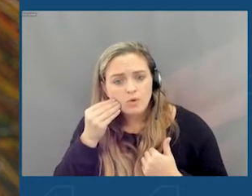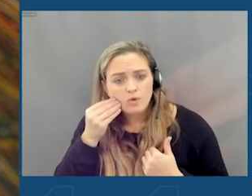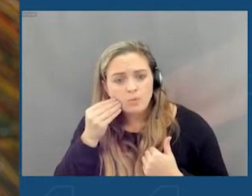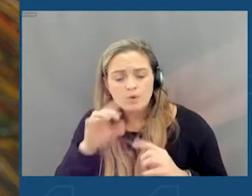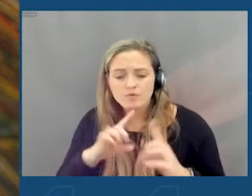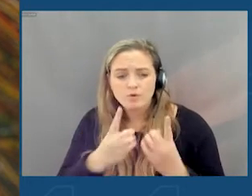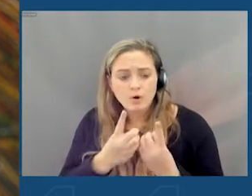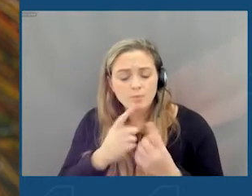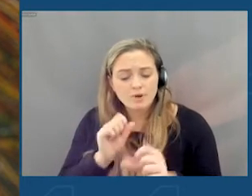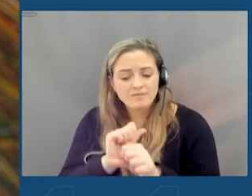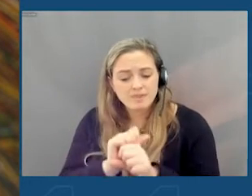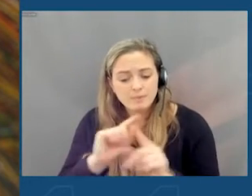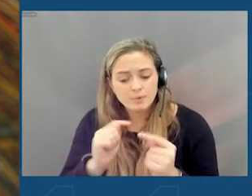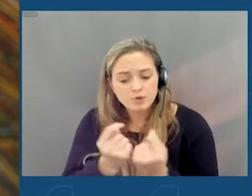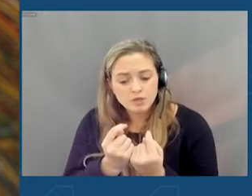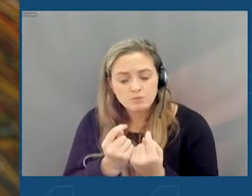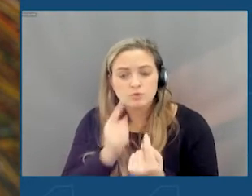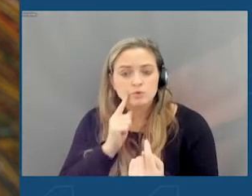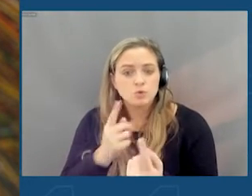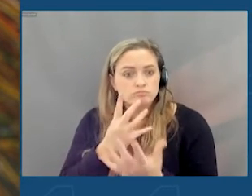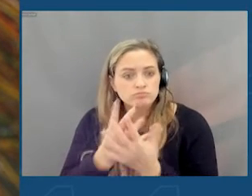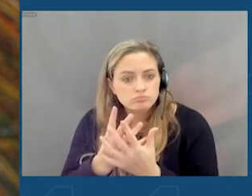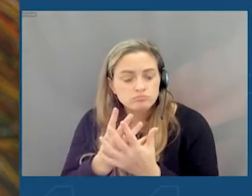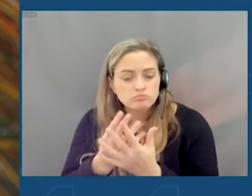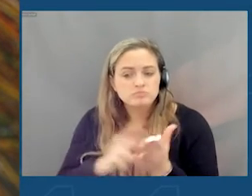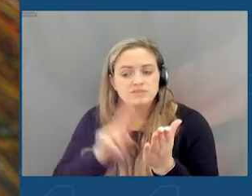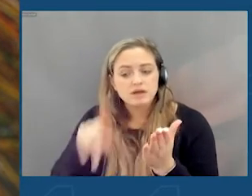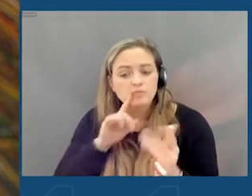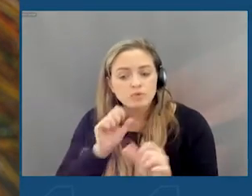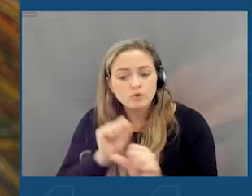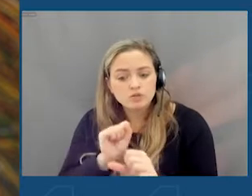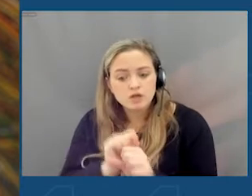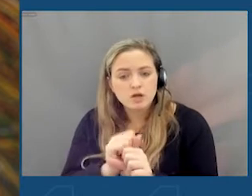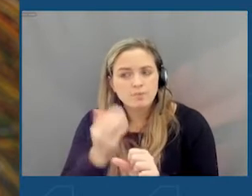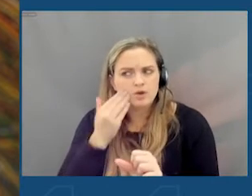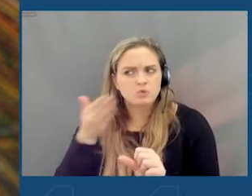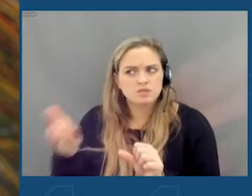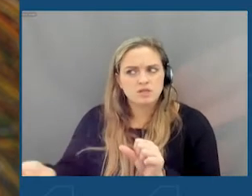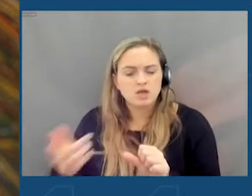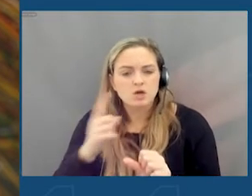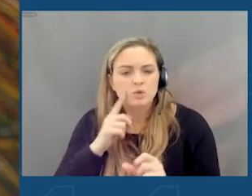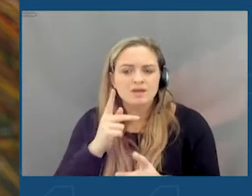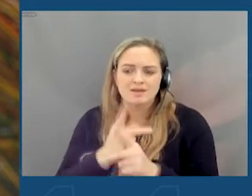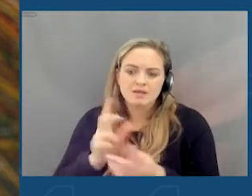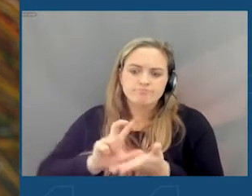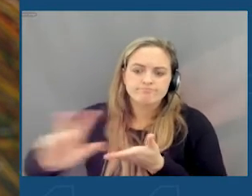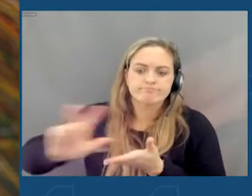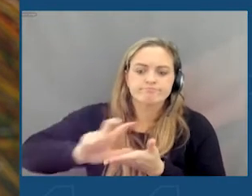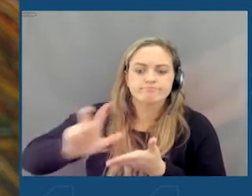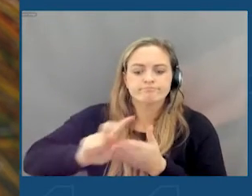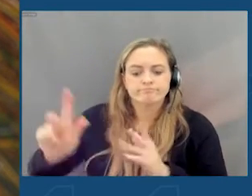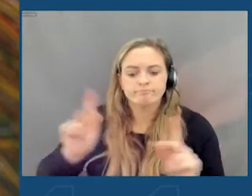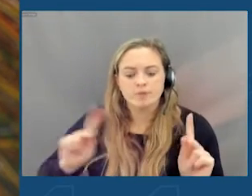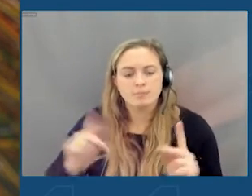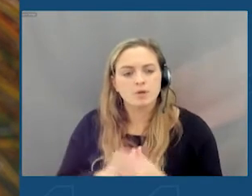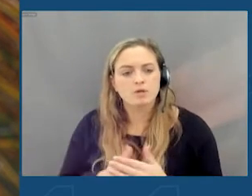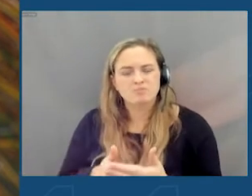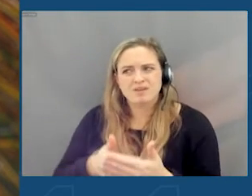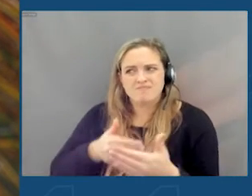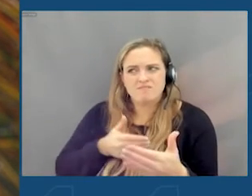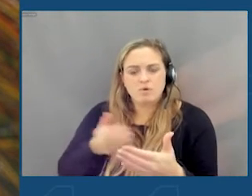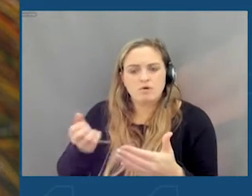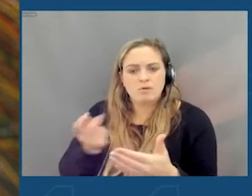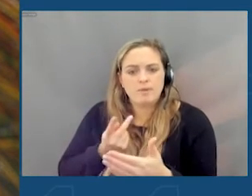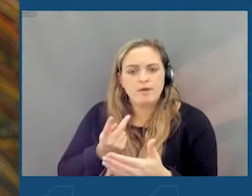of Labor teams to the prison so they can sign up for jobs and know it's out there. We can keep investing in people even before they come out so